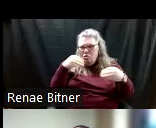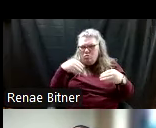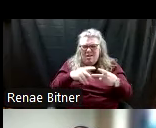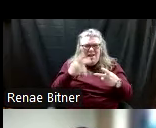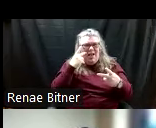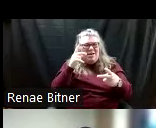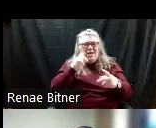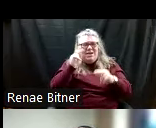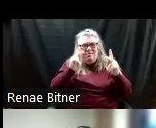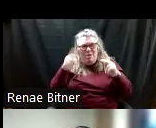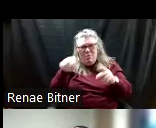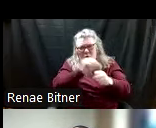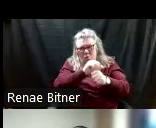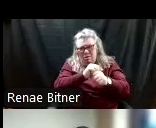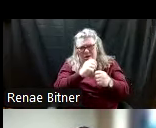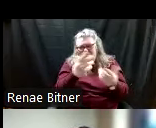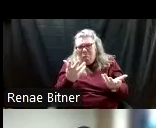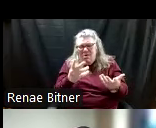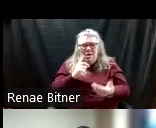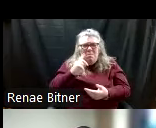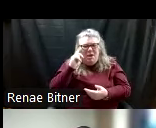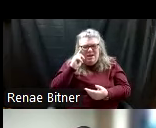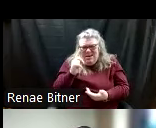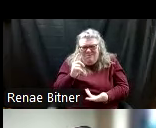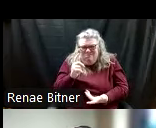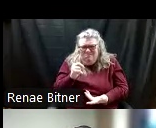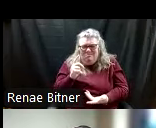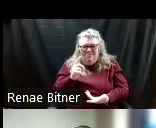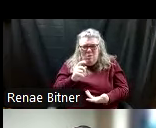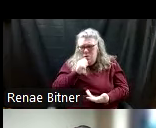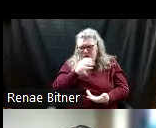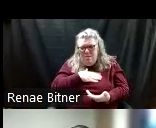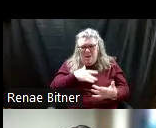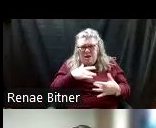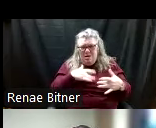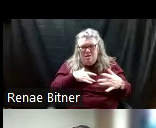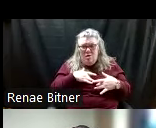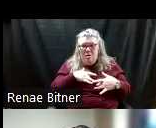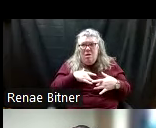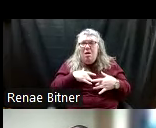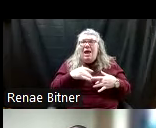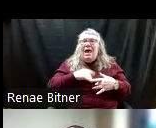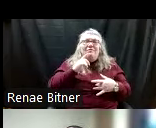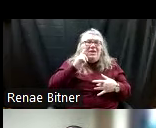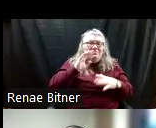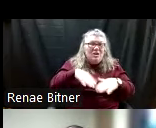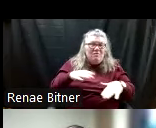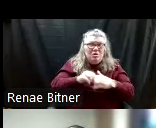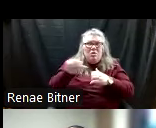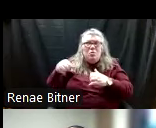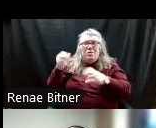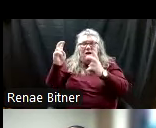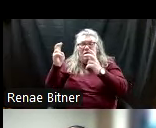deaf people working. So being deaf wasn't necessarily my concern, but it was having a deaf child that had all these other